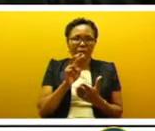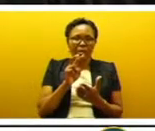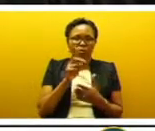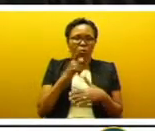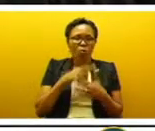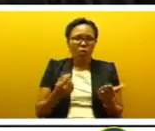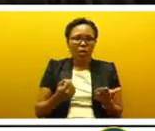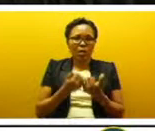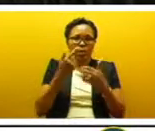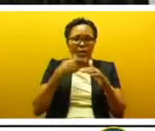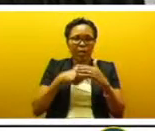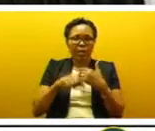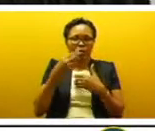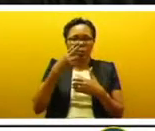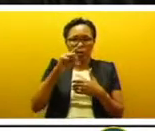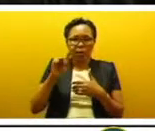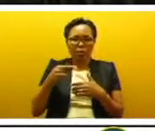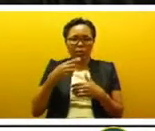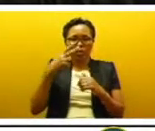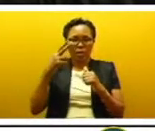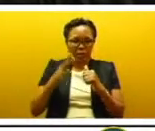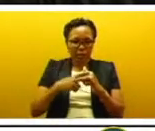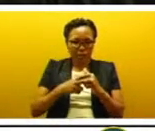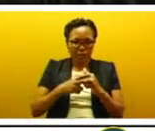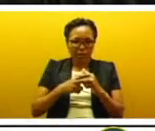2007 in what is happening today.